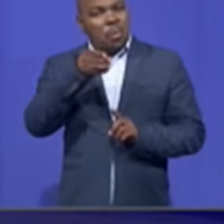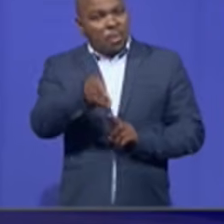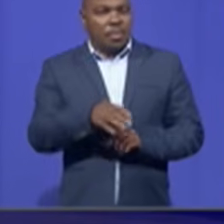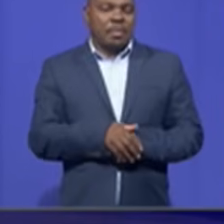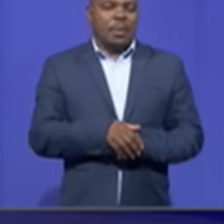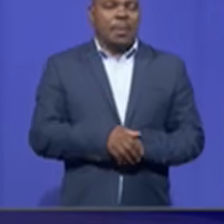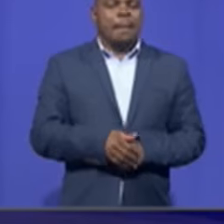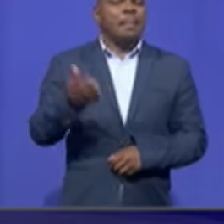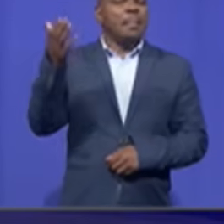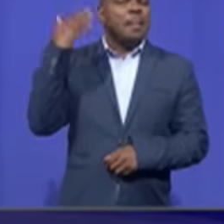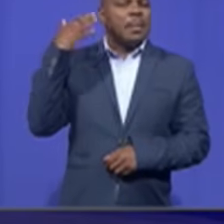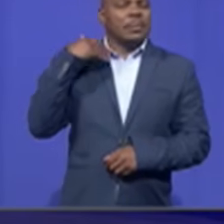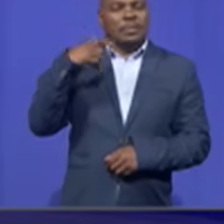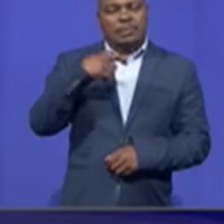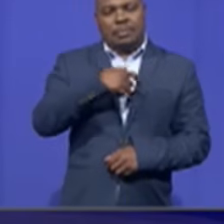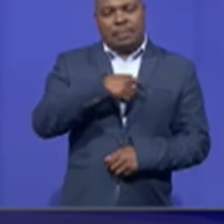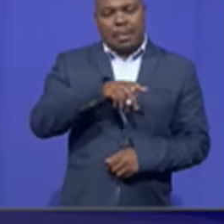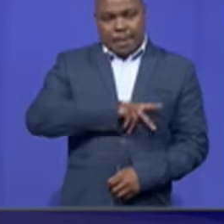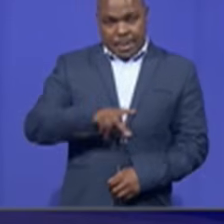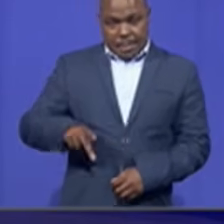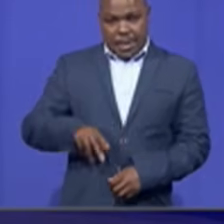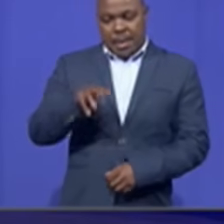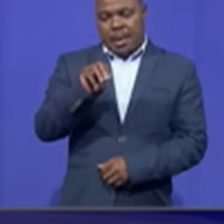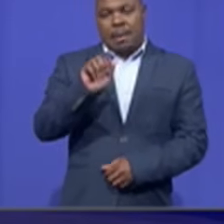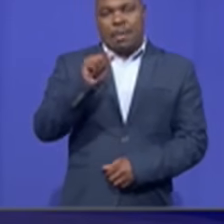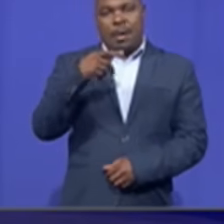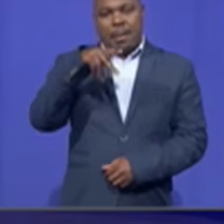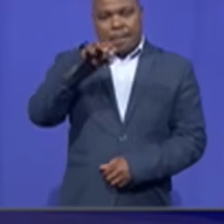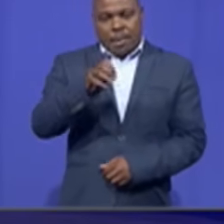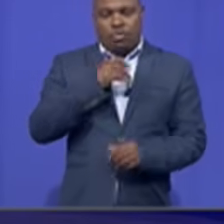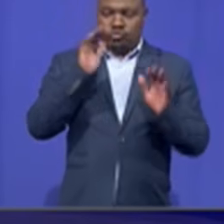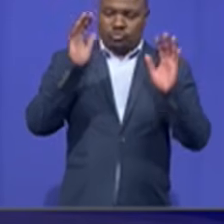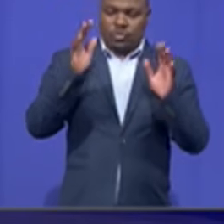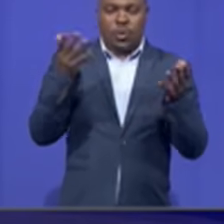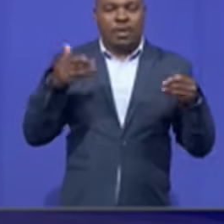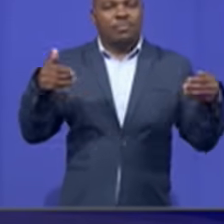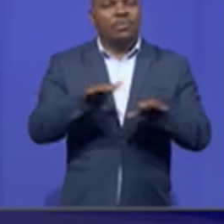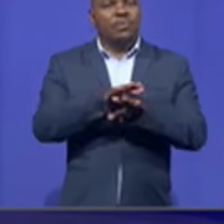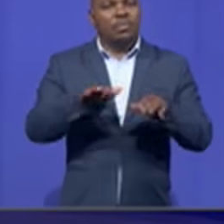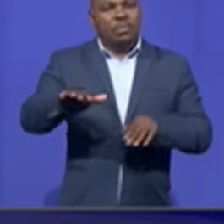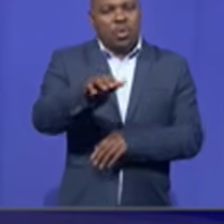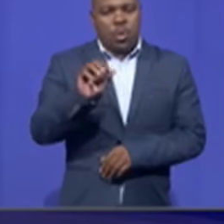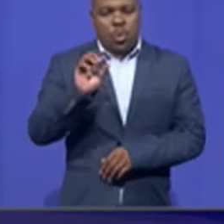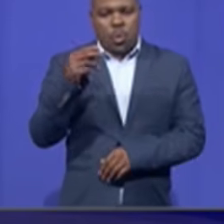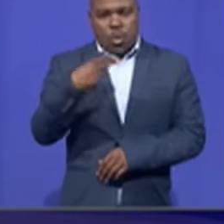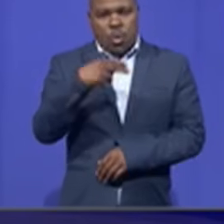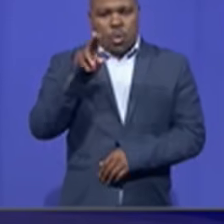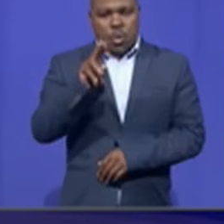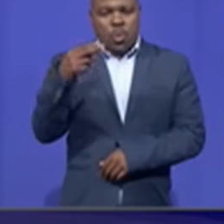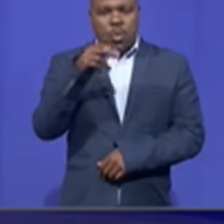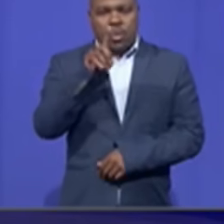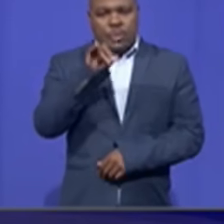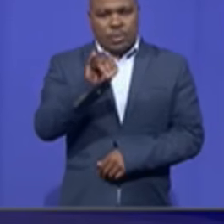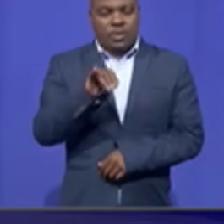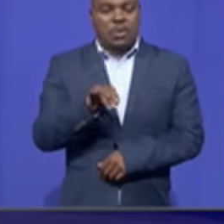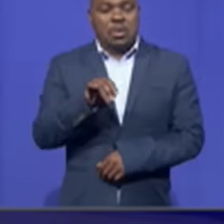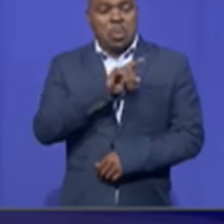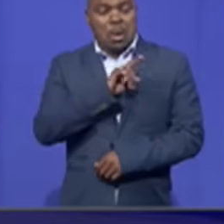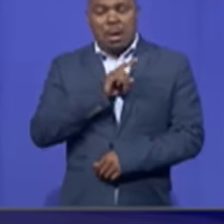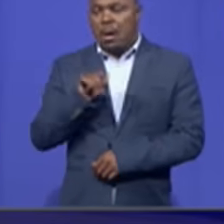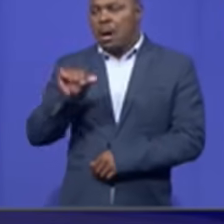tlotlomatsa tonakgolo ya maloba Bushi Mape kwa tirelophitlho e neng e tshwaretswe kwa Huhudi kwa Vryburg. Se ke morago ga go bolawa ga